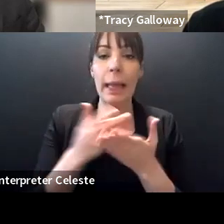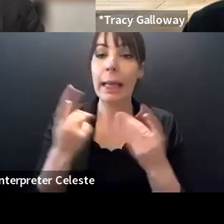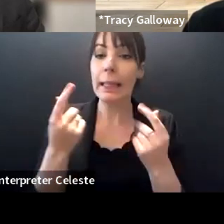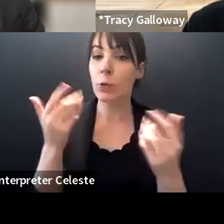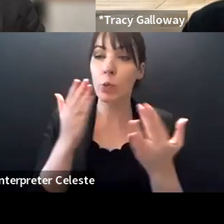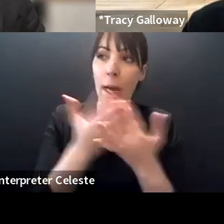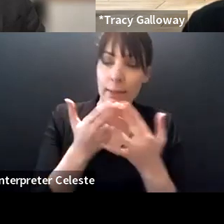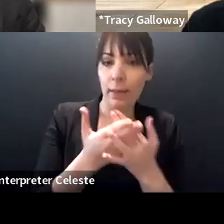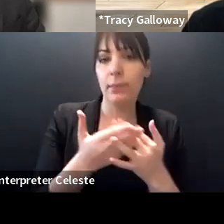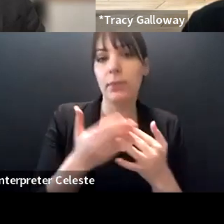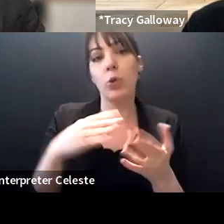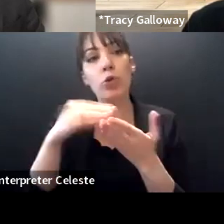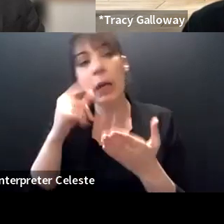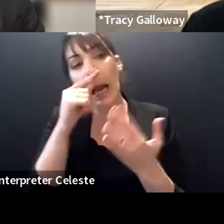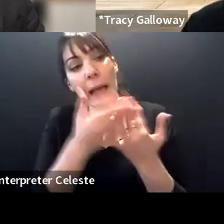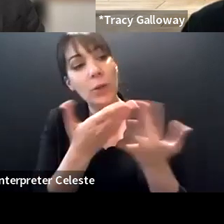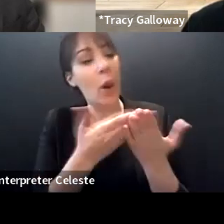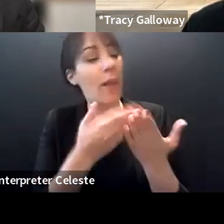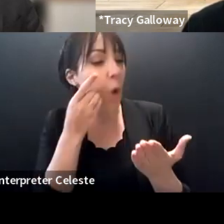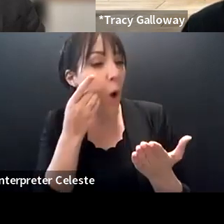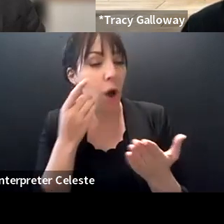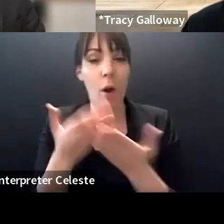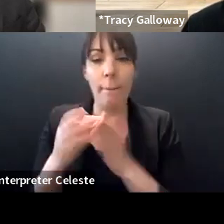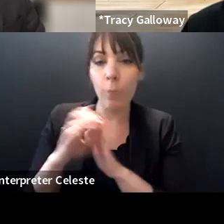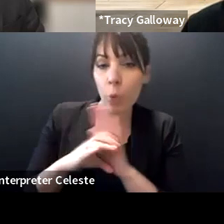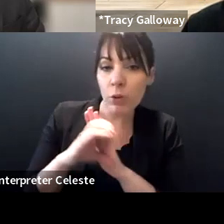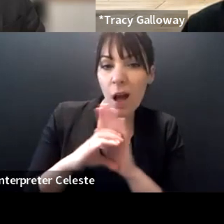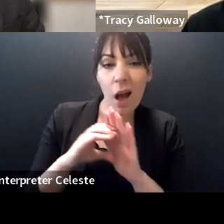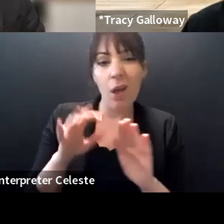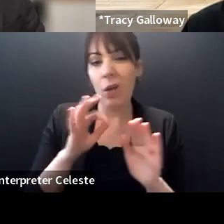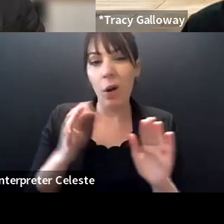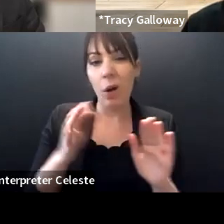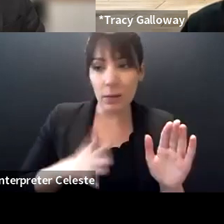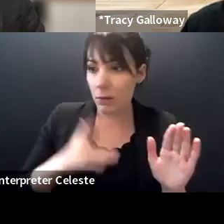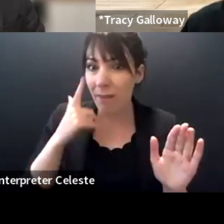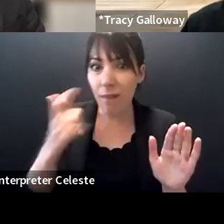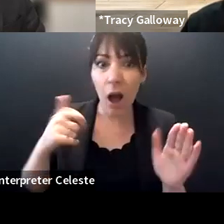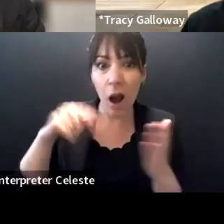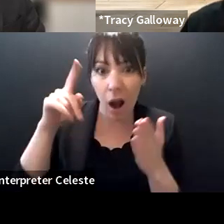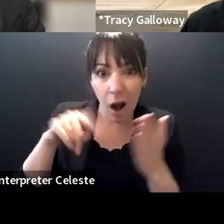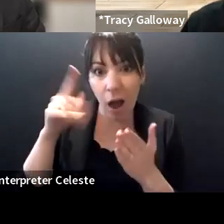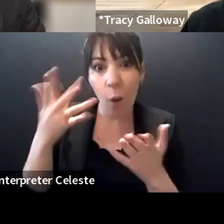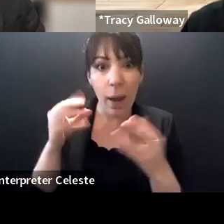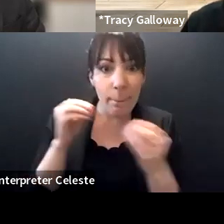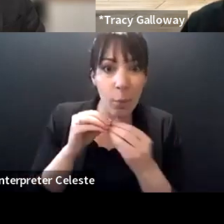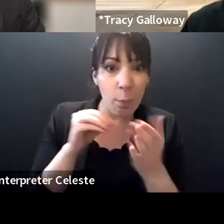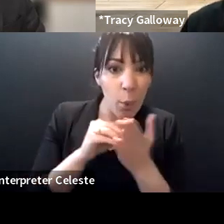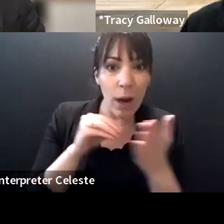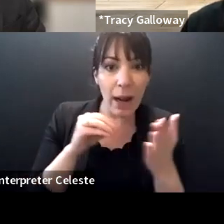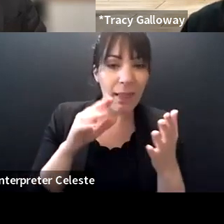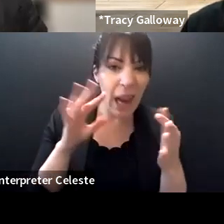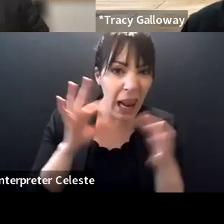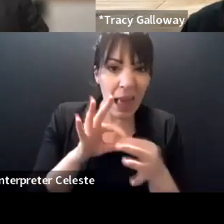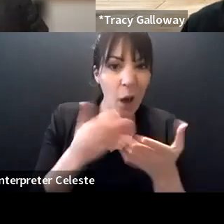computers, without searching endlessly through, for example, forum posts on LMS. The feedback that